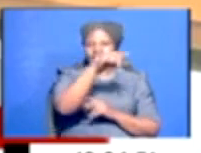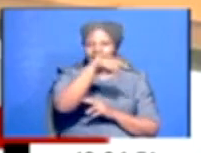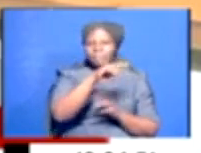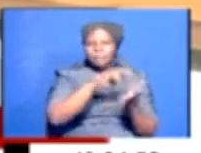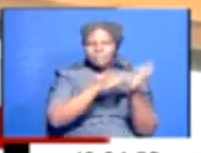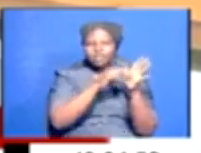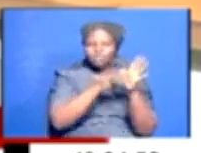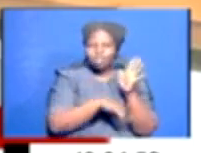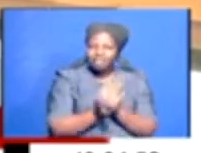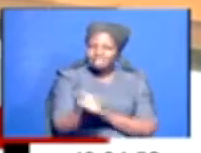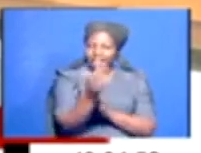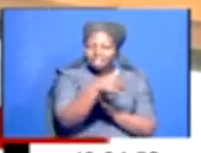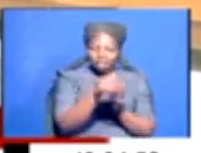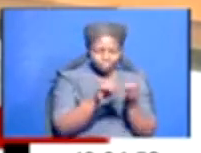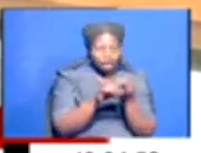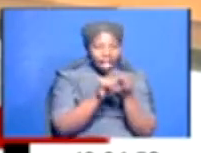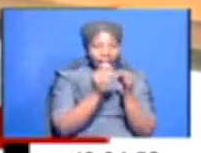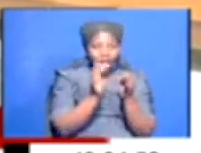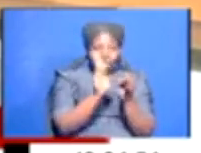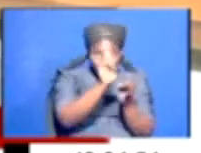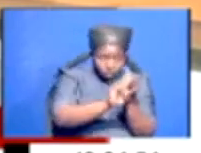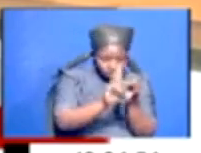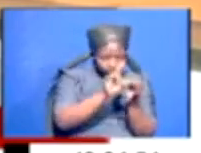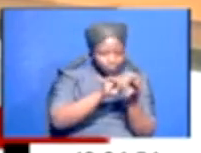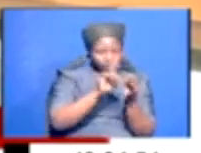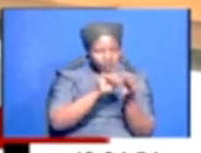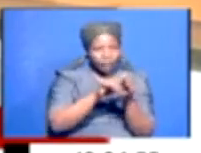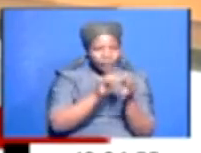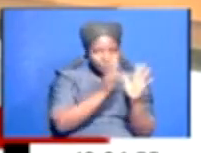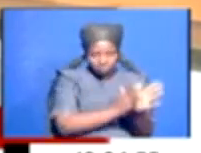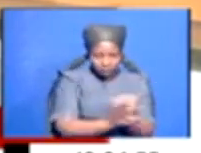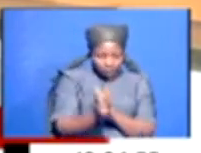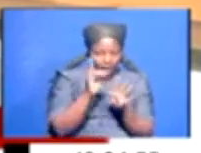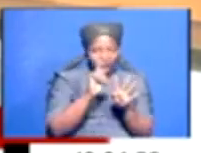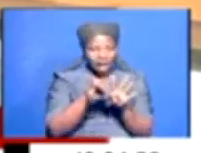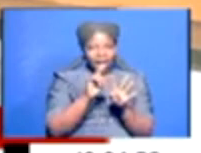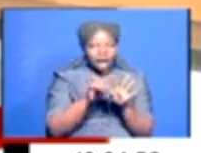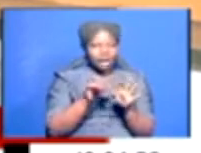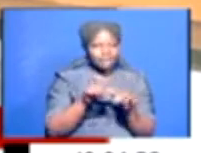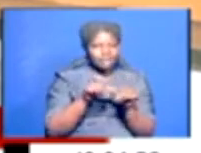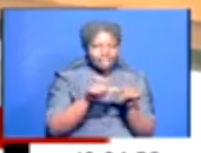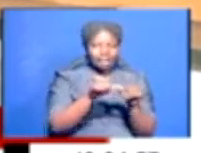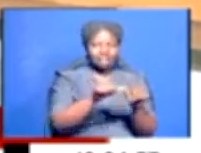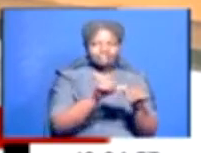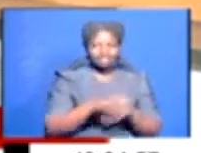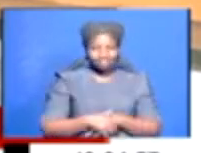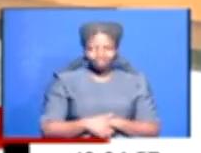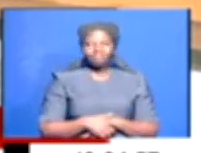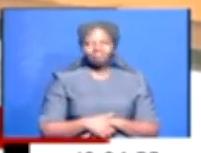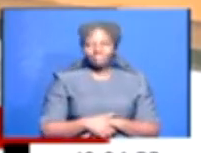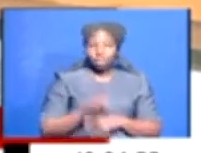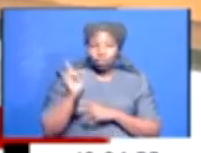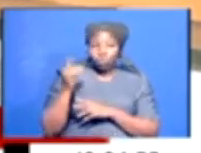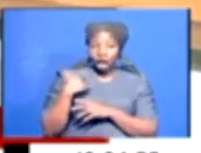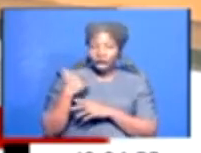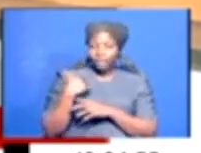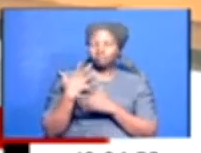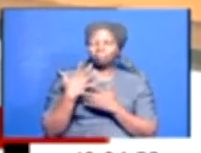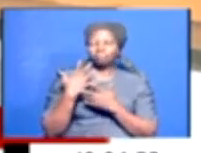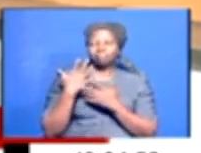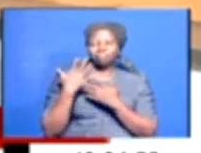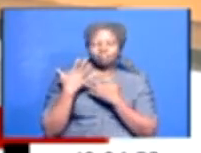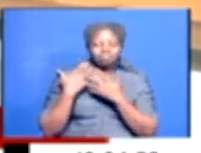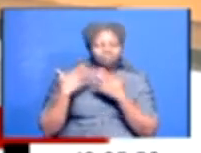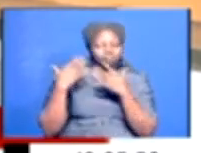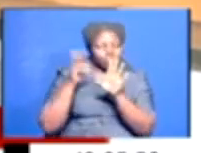apply, prepare, and sustain. Mutai. Yes. You have competed for Kenya, won medals in the long jump, in